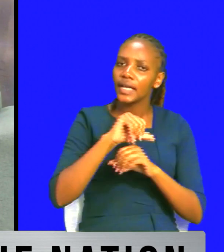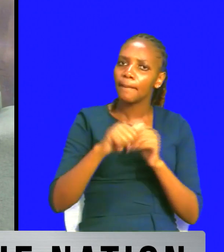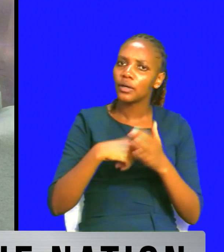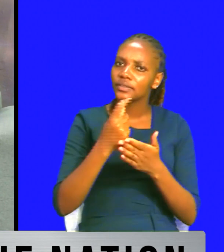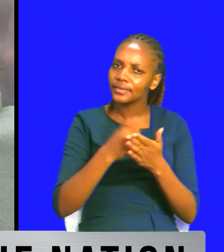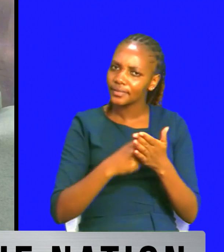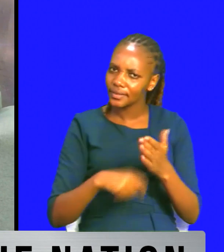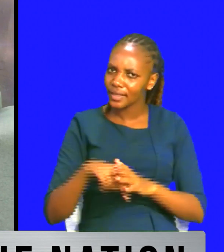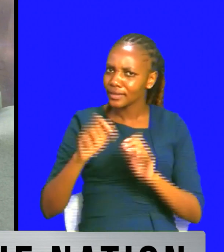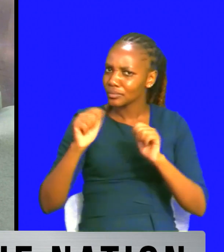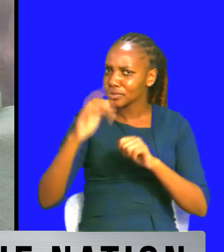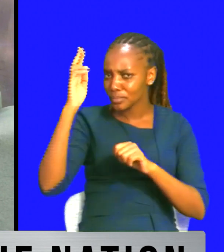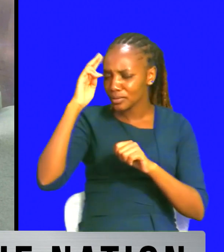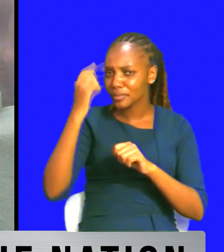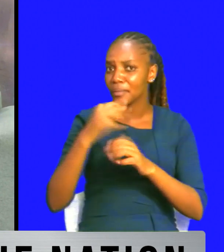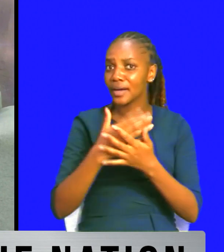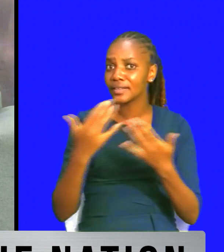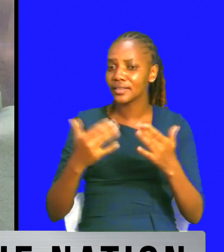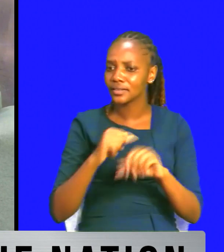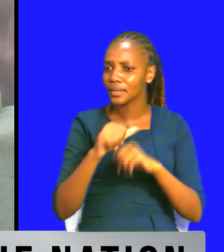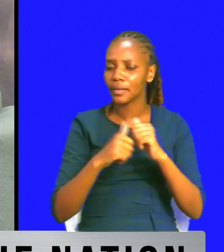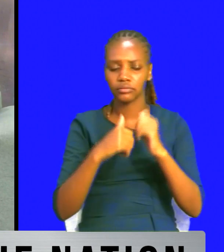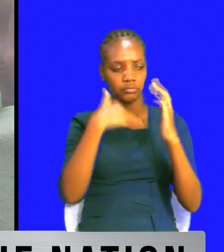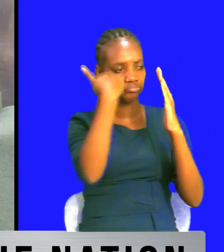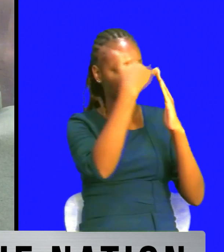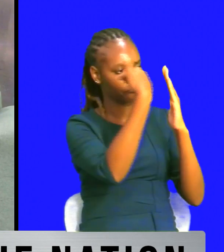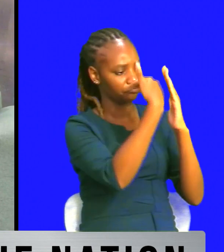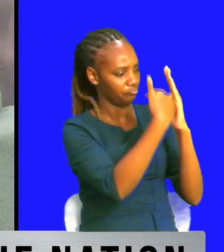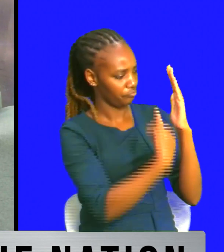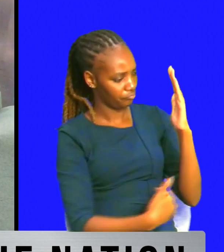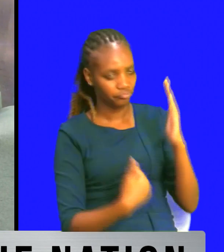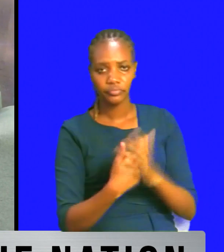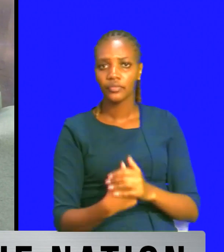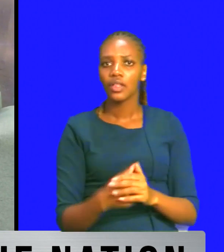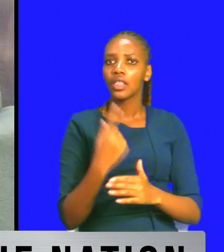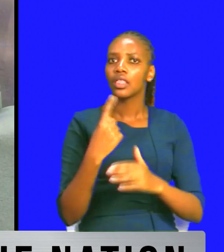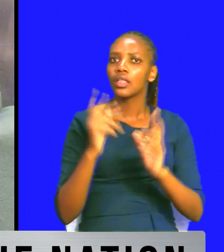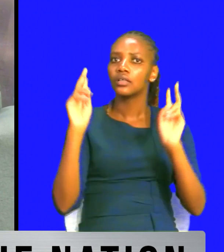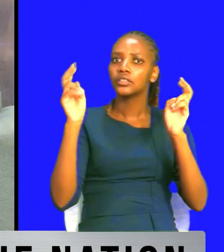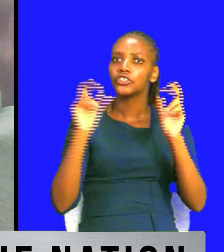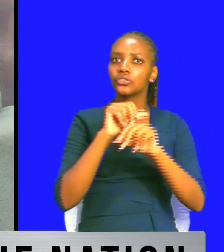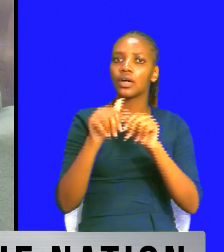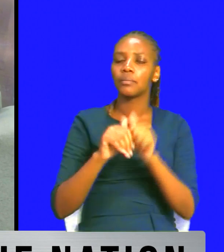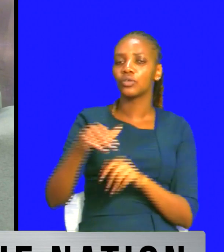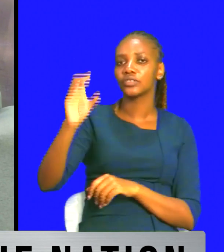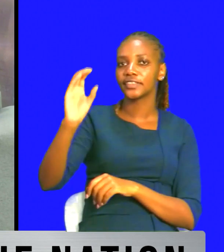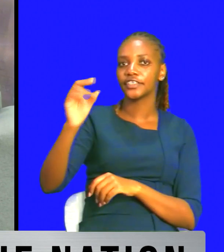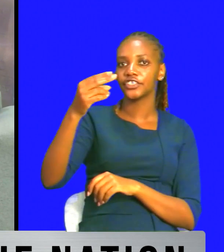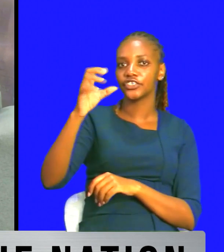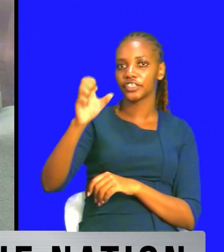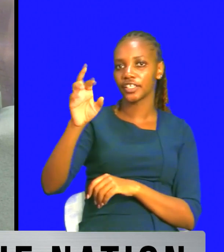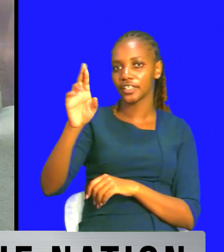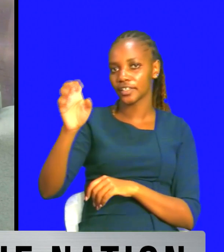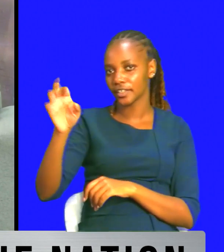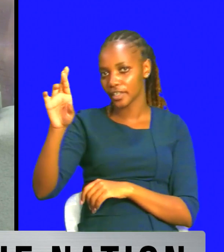remember any other thing on the list of demands? What is this issue about the Charara 4? Was it amongst the demands there? No, it's